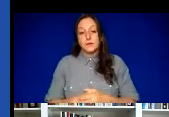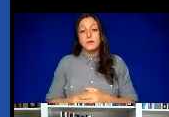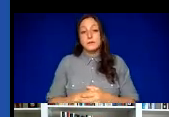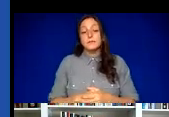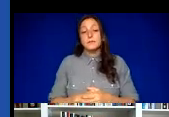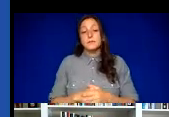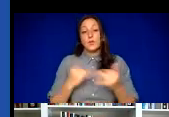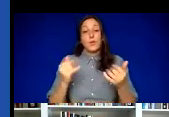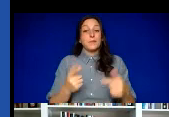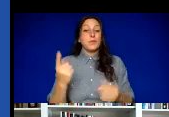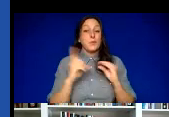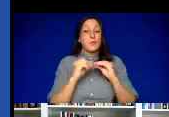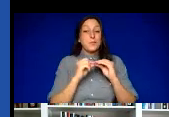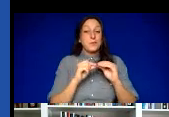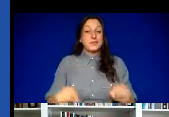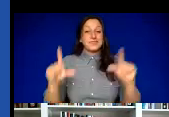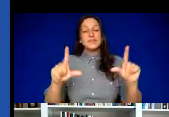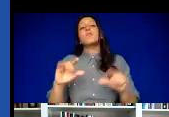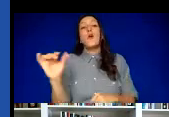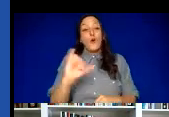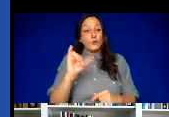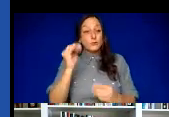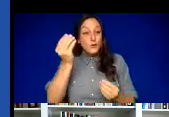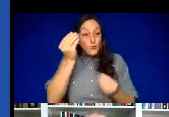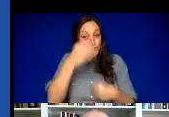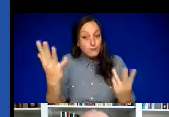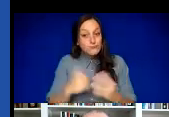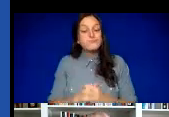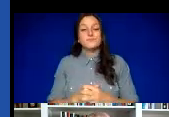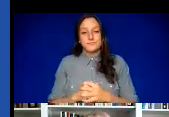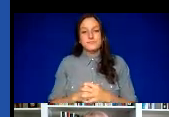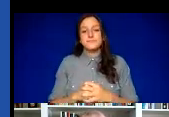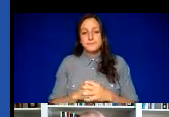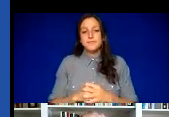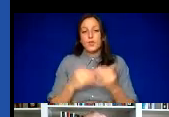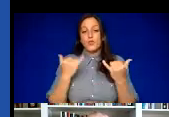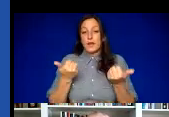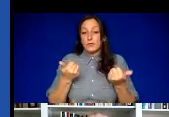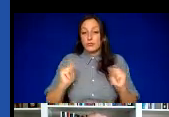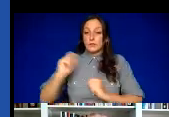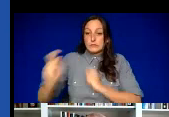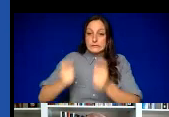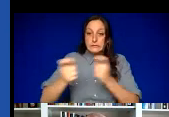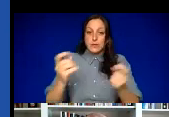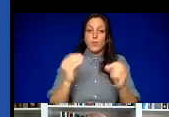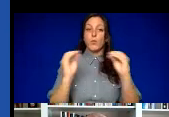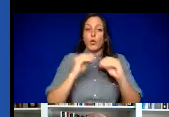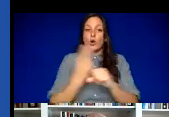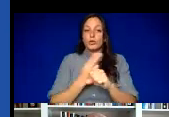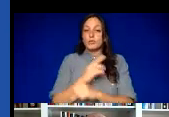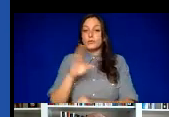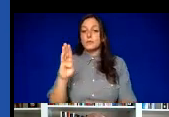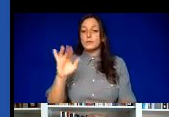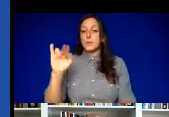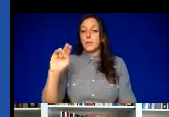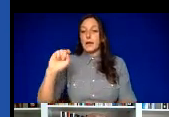do I have one more slide? Sorry. We are also working through expanding our Binax at Home rapid